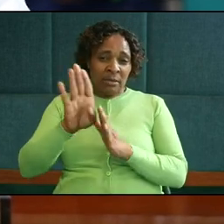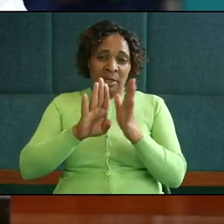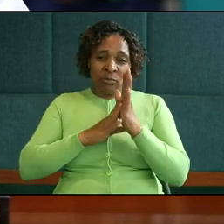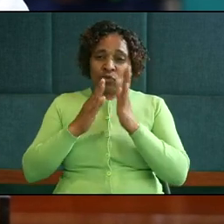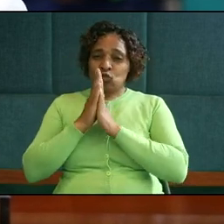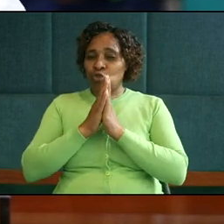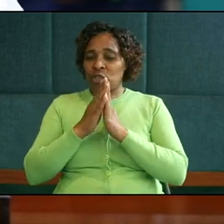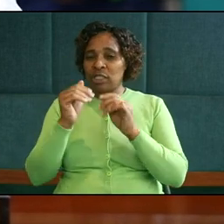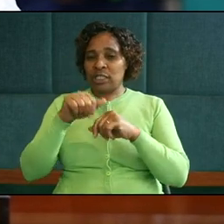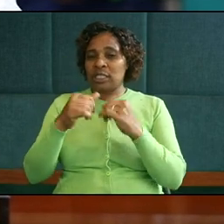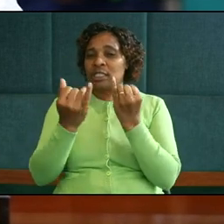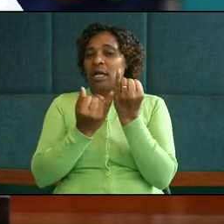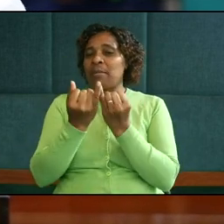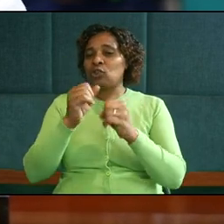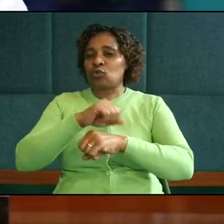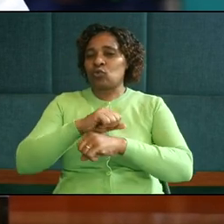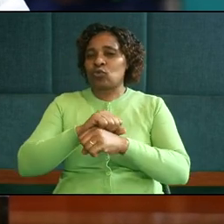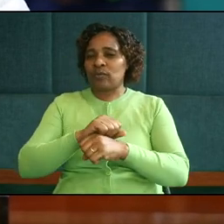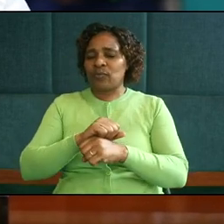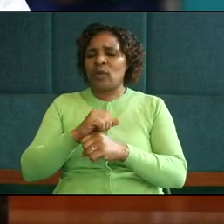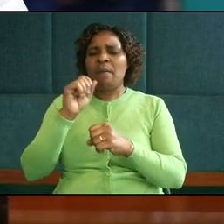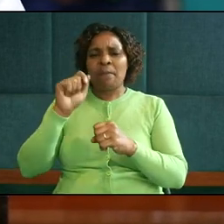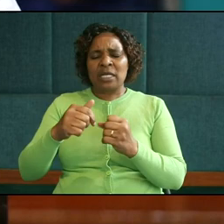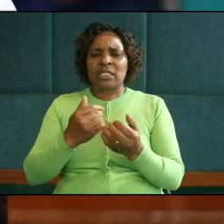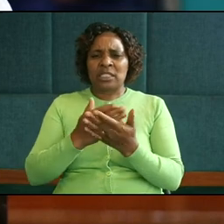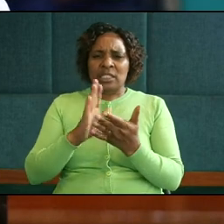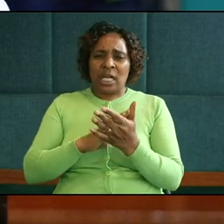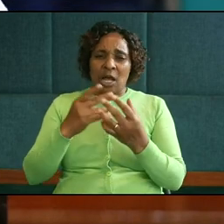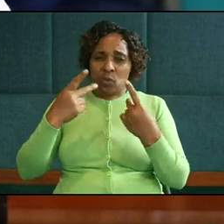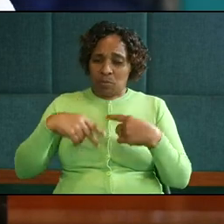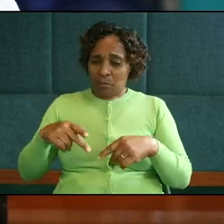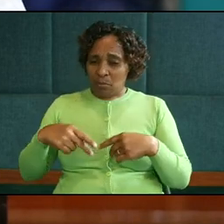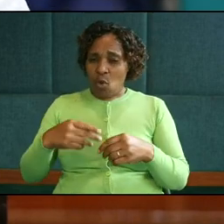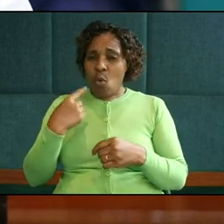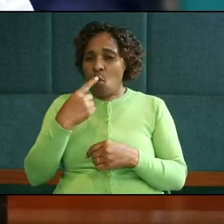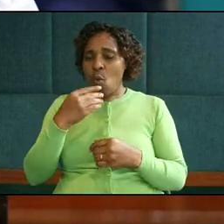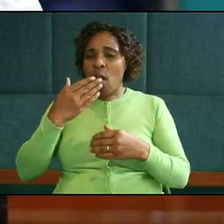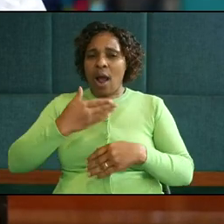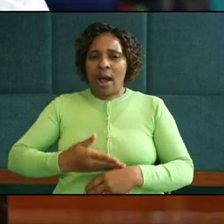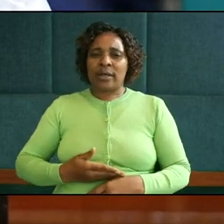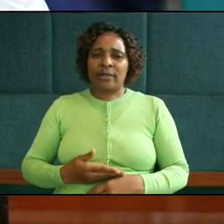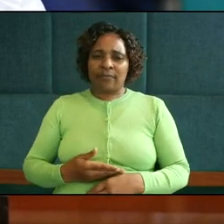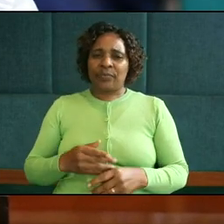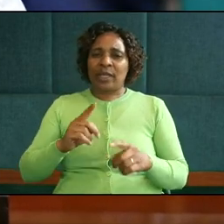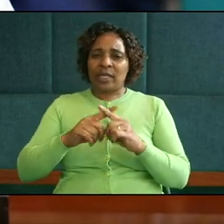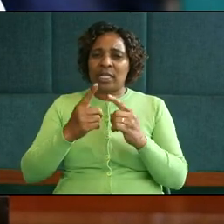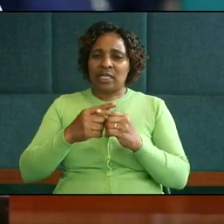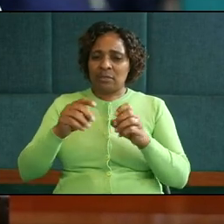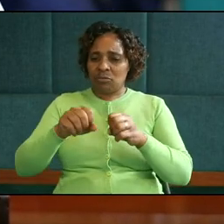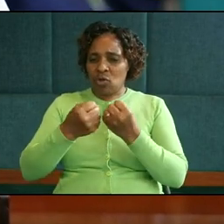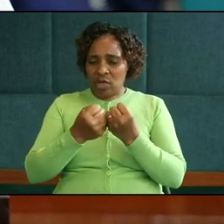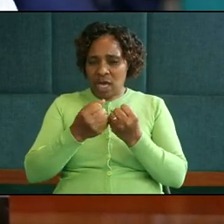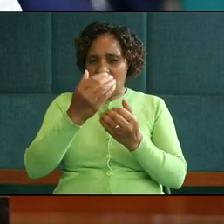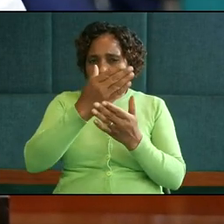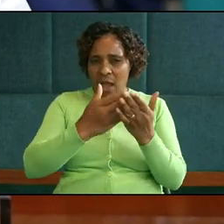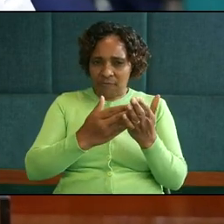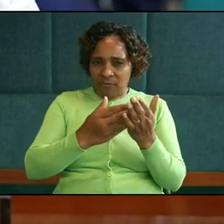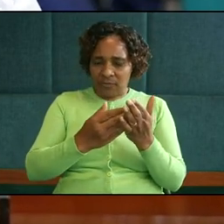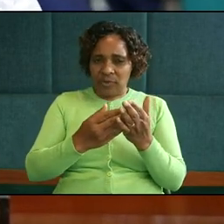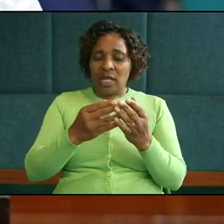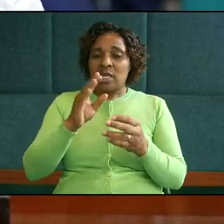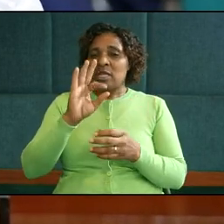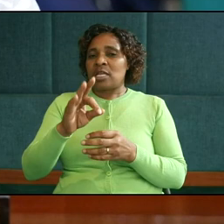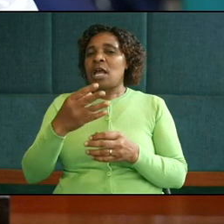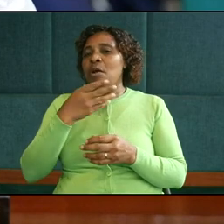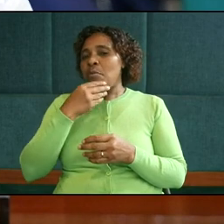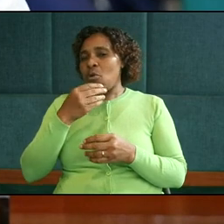school teacher had told the children, "You need to share with those who are hungry." David broke the last piece of bread in half, and the three